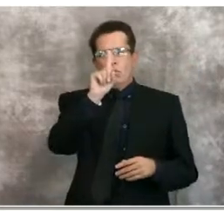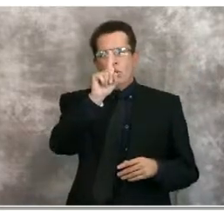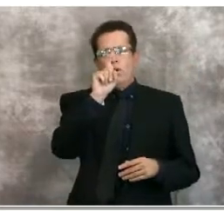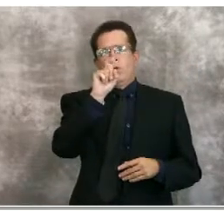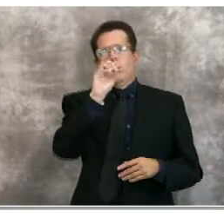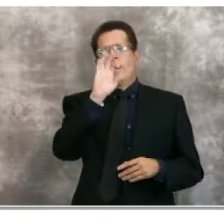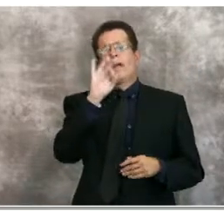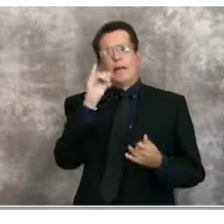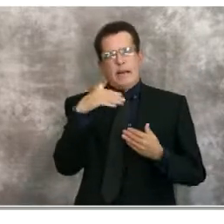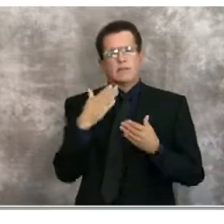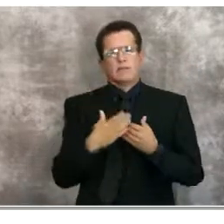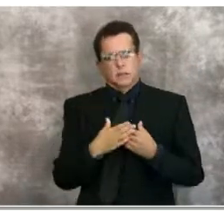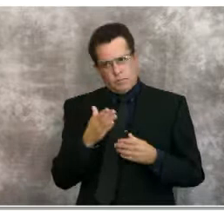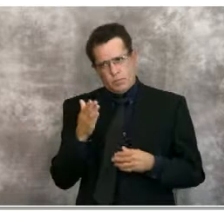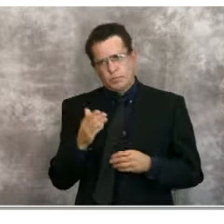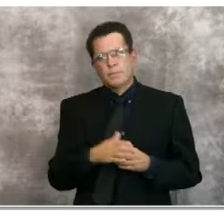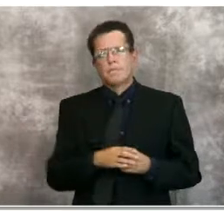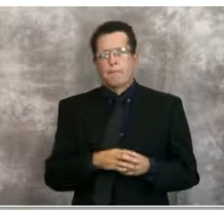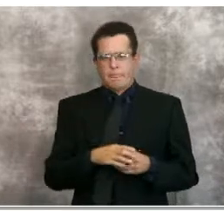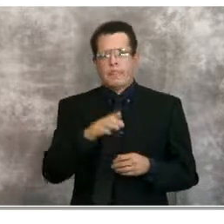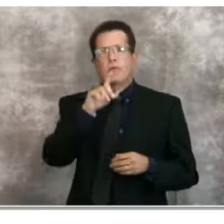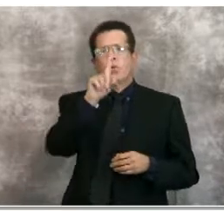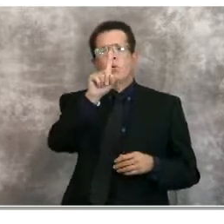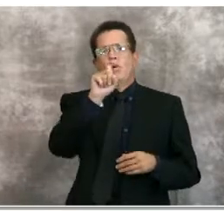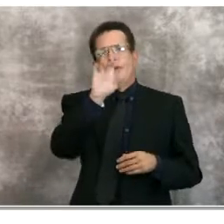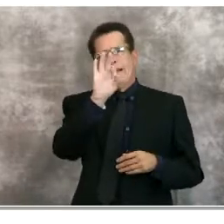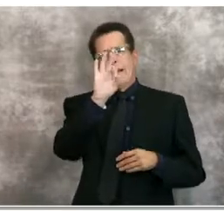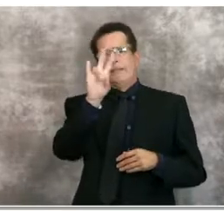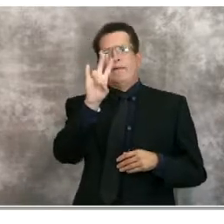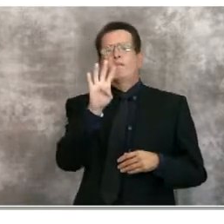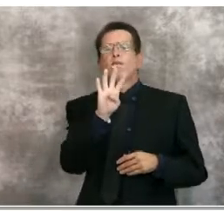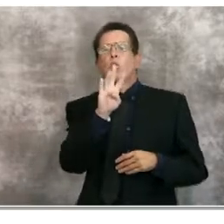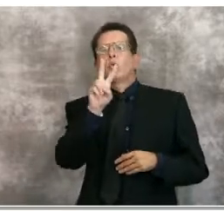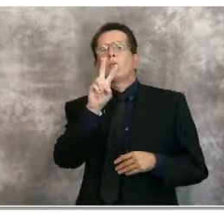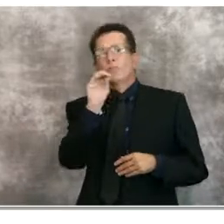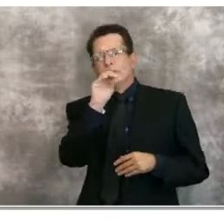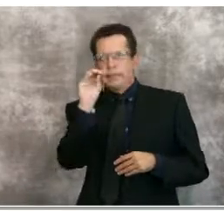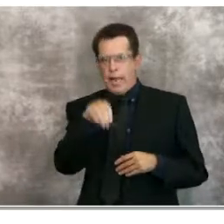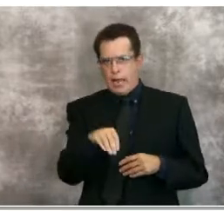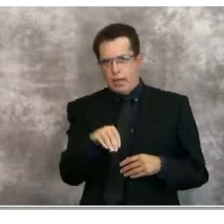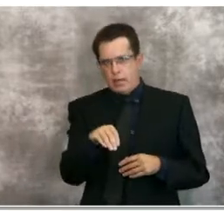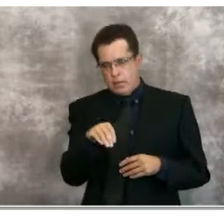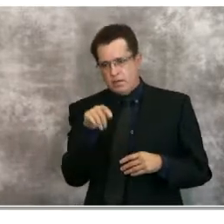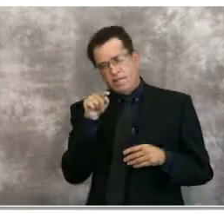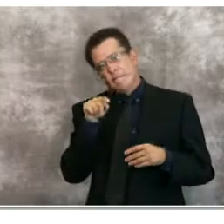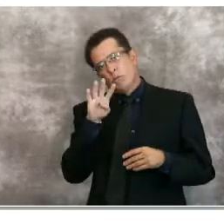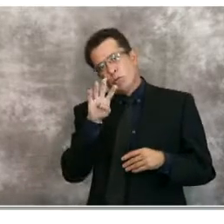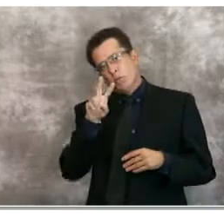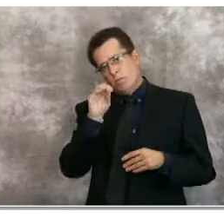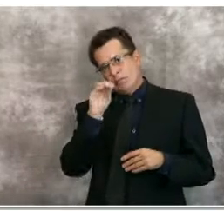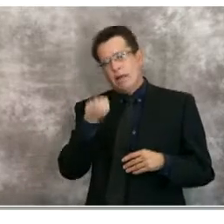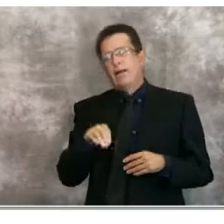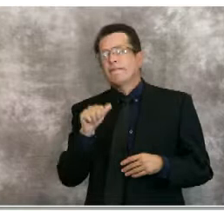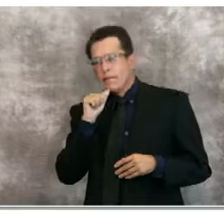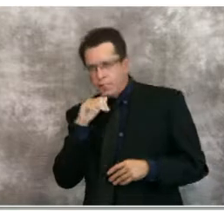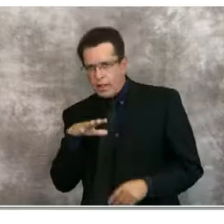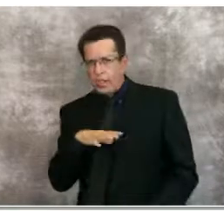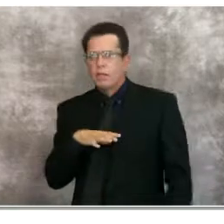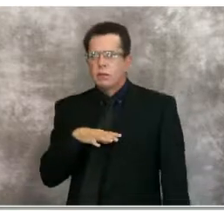109, if you can go to the next slide, 197, or 42% of those that died were